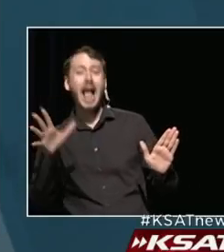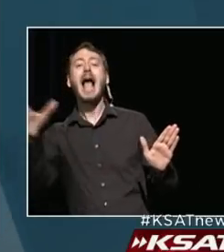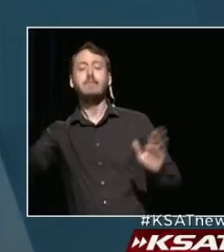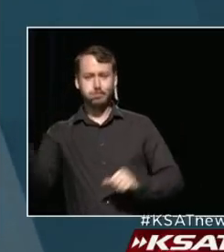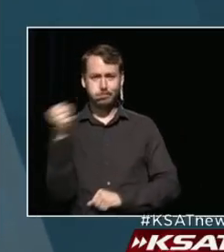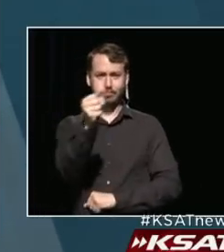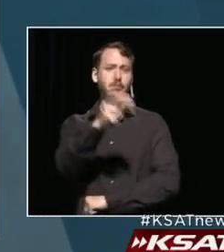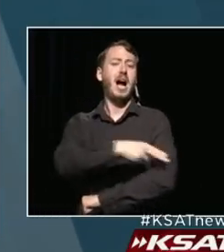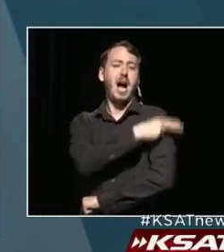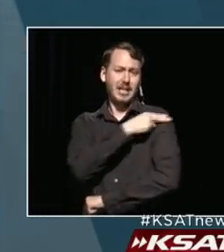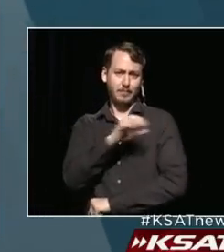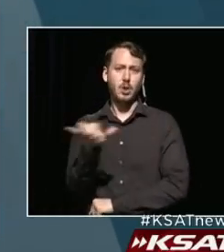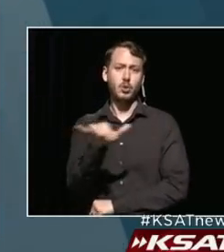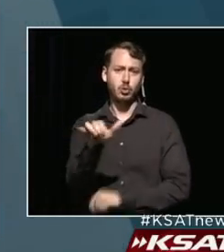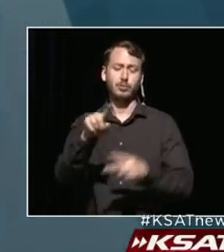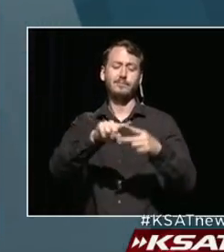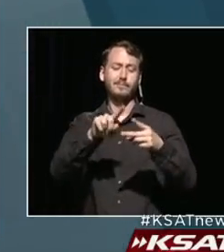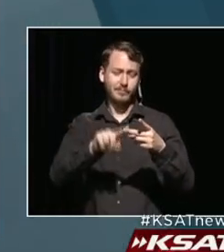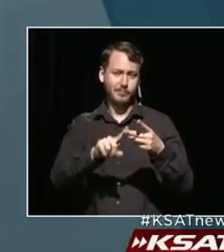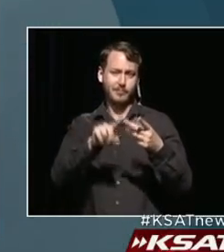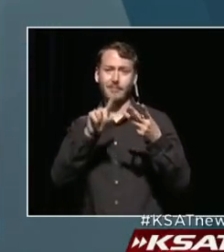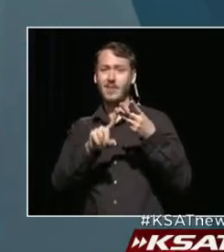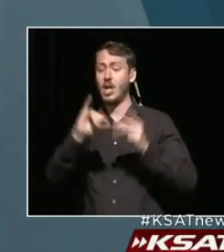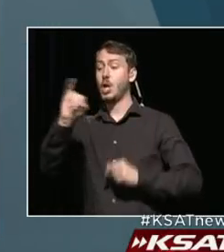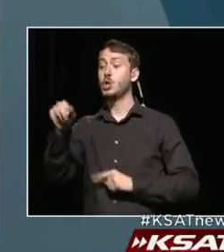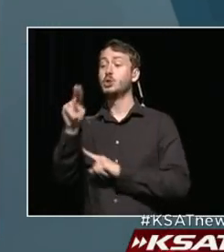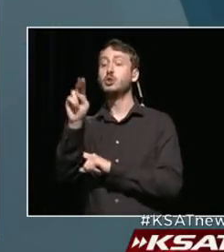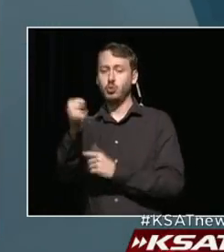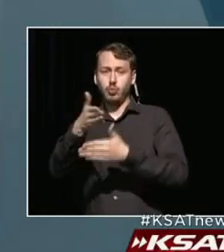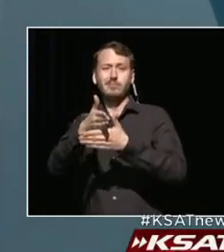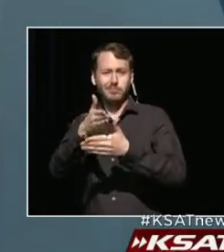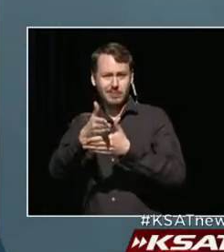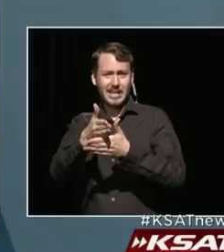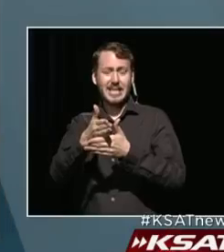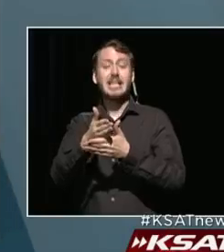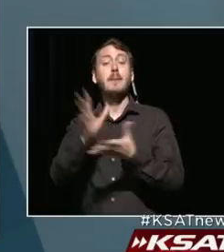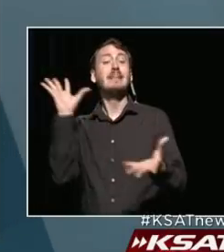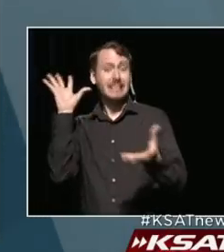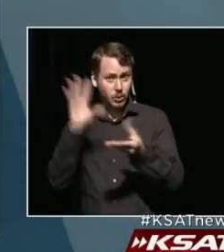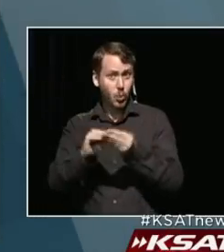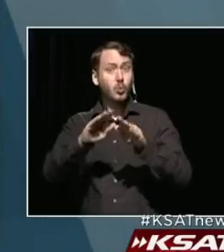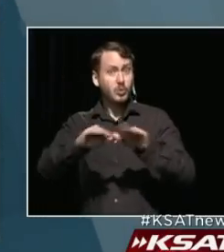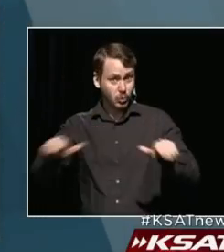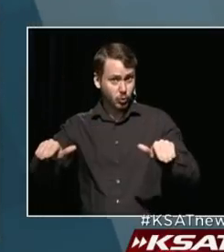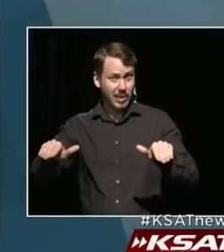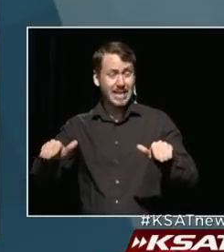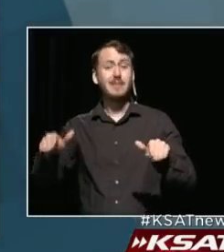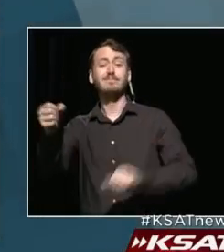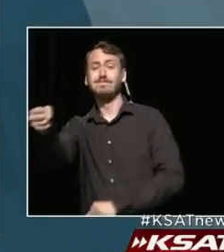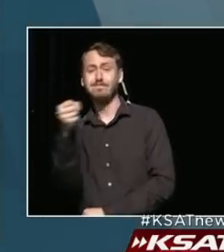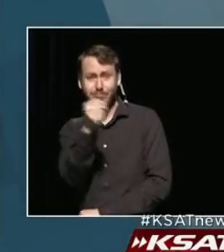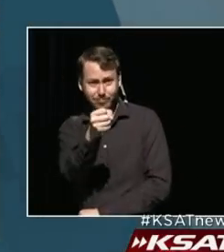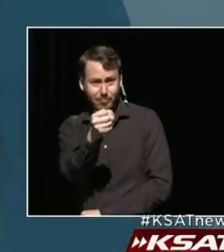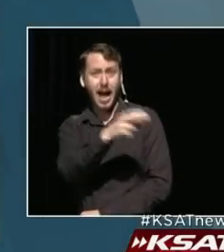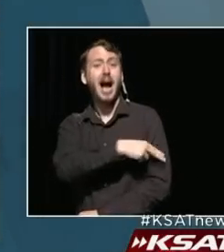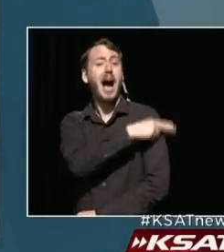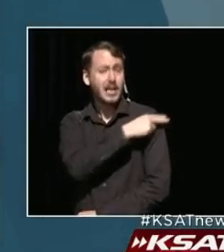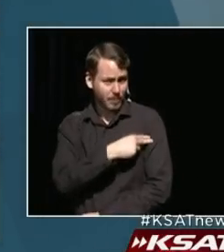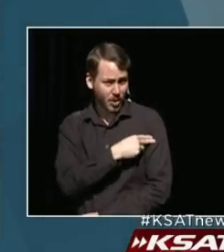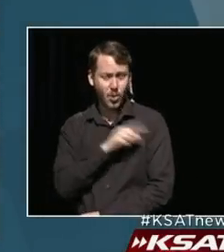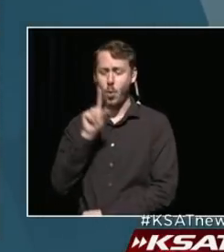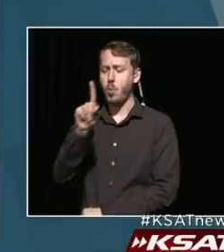hospital. In mid-June, the number of children with COVID-19 hospitalizations was about 1.1 of the